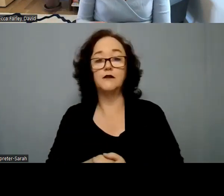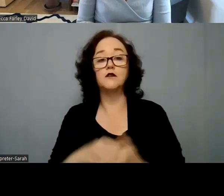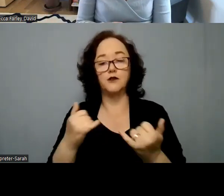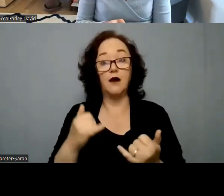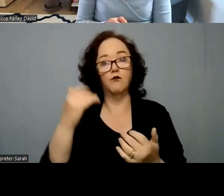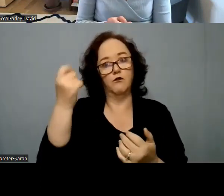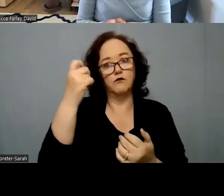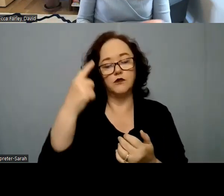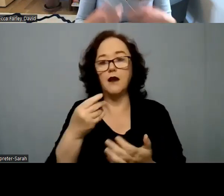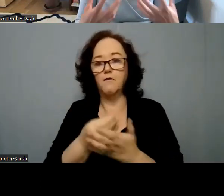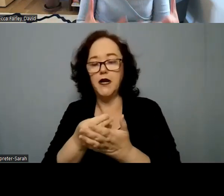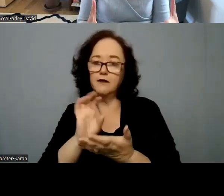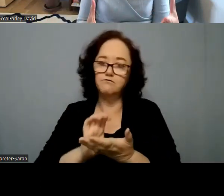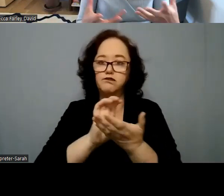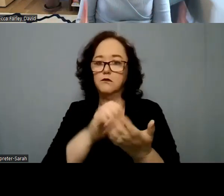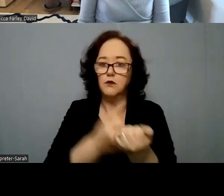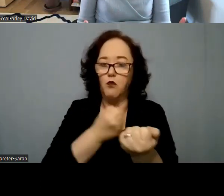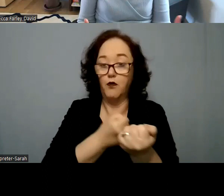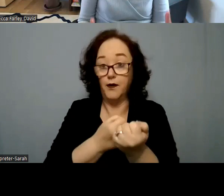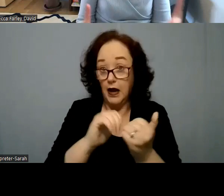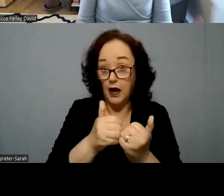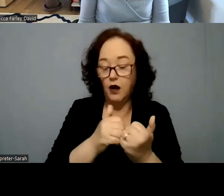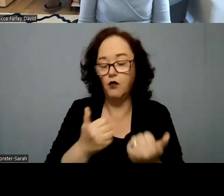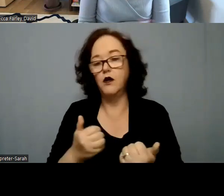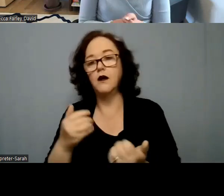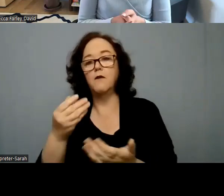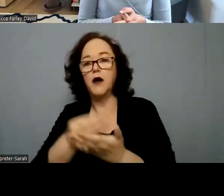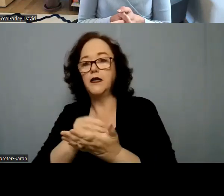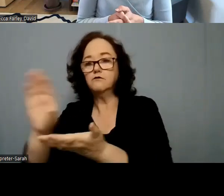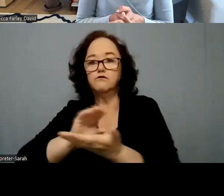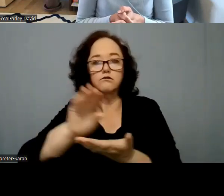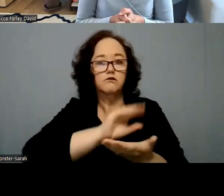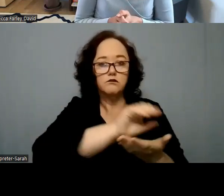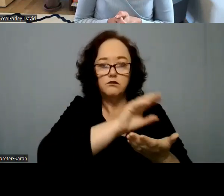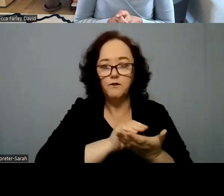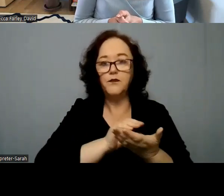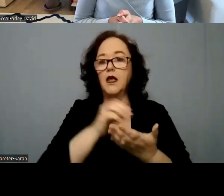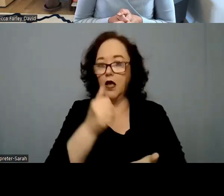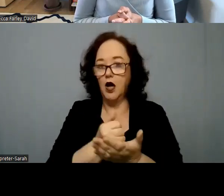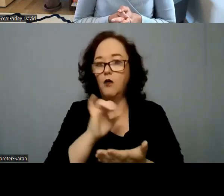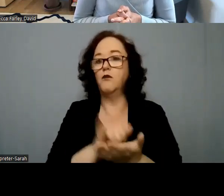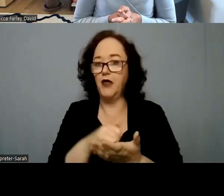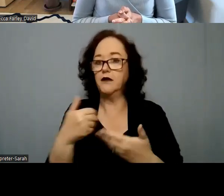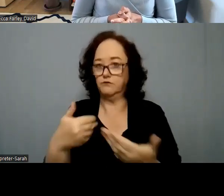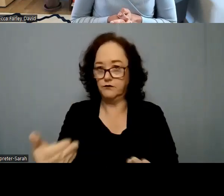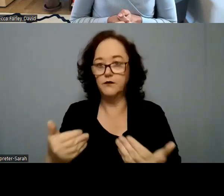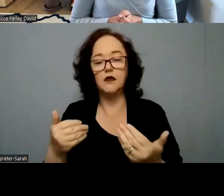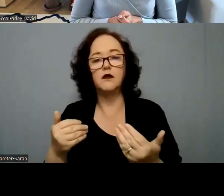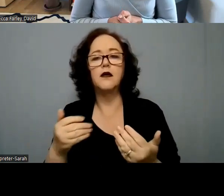sorts of federal funding are coming into states and communities to help with the CCBHC rollout, let's move to the next slide, please.